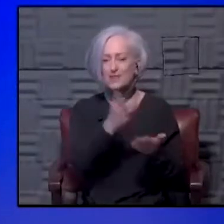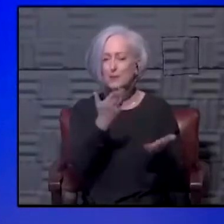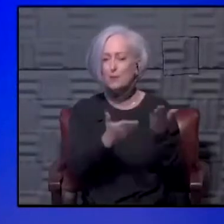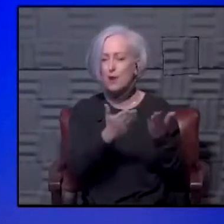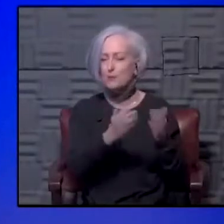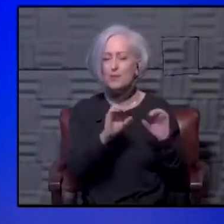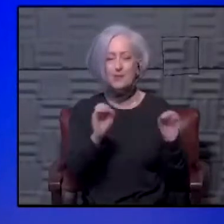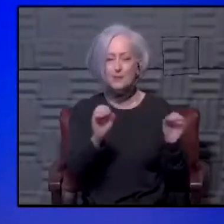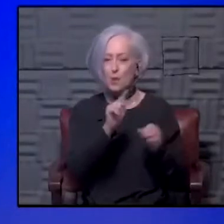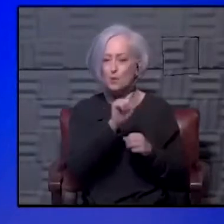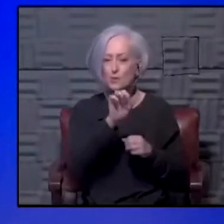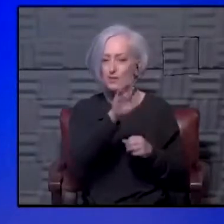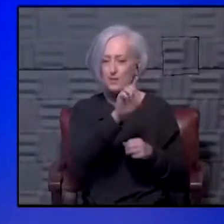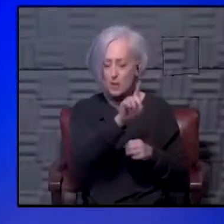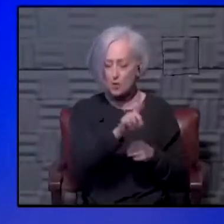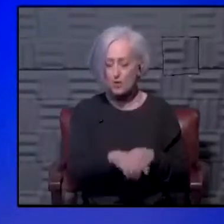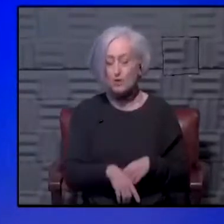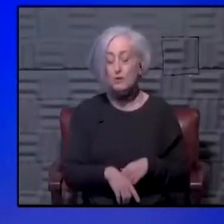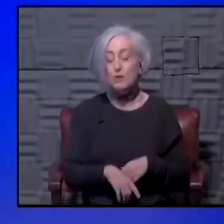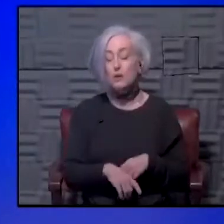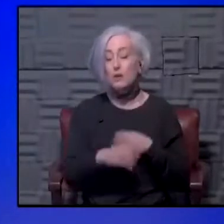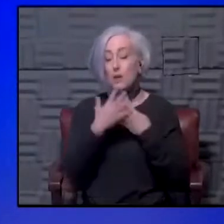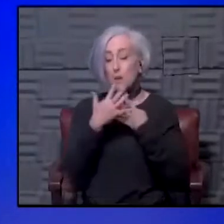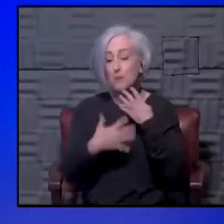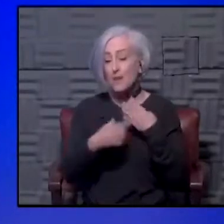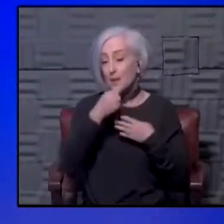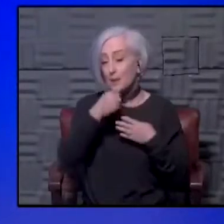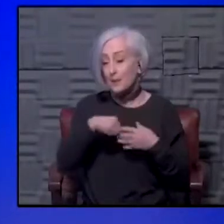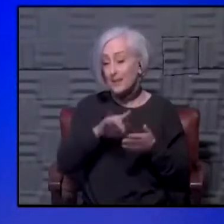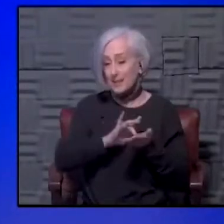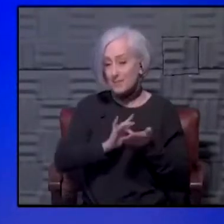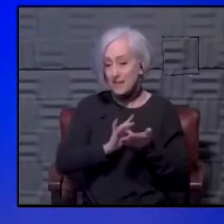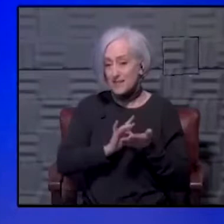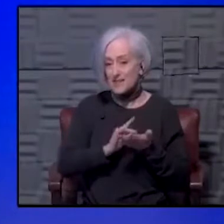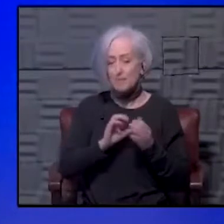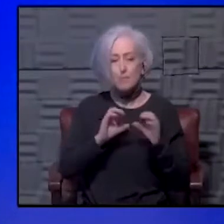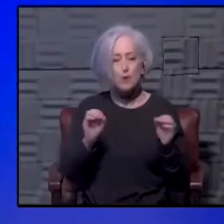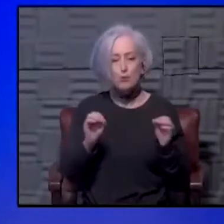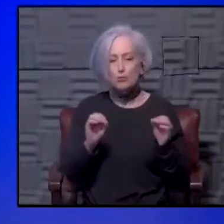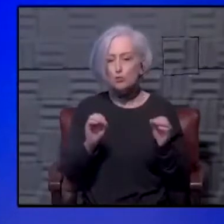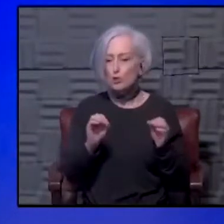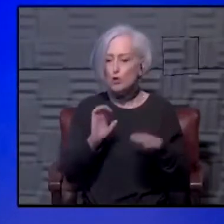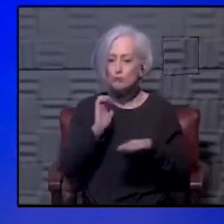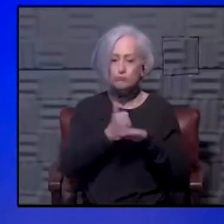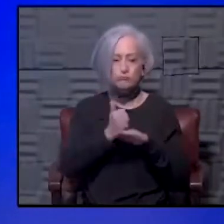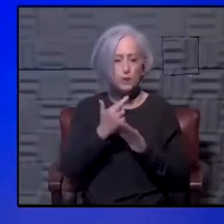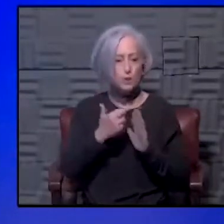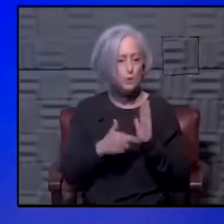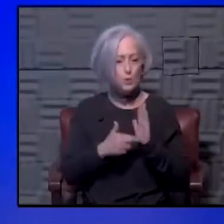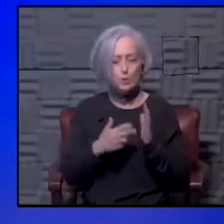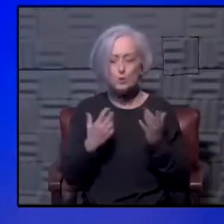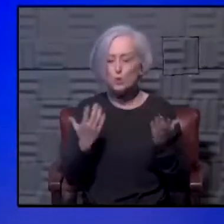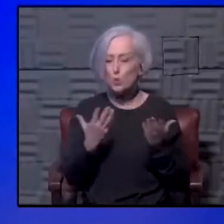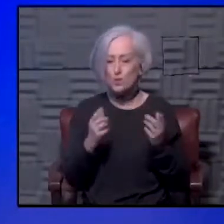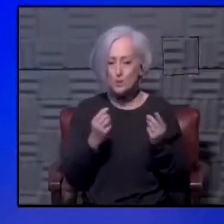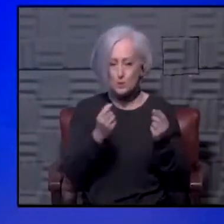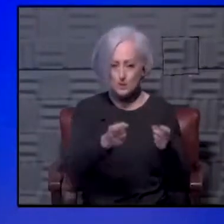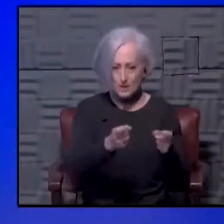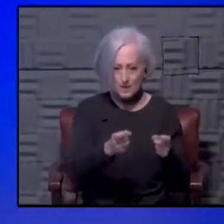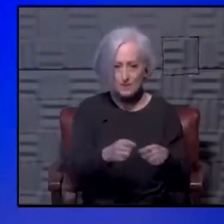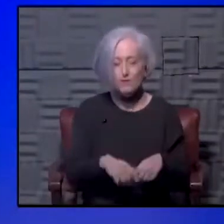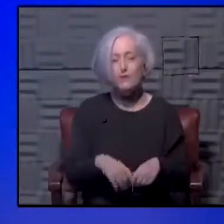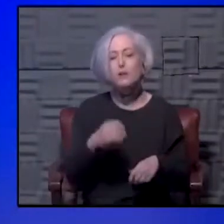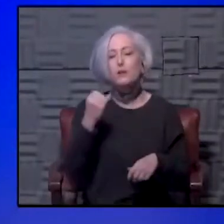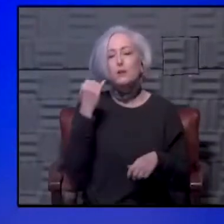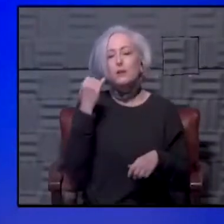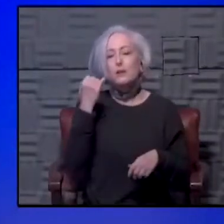that point. The blood thinner, there's really no good guidance at this point on what to send home with. If we have people with mild illness, they will be sent home